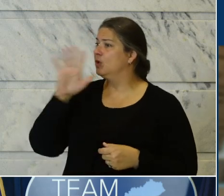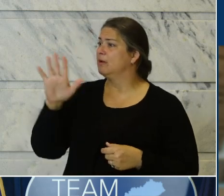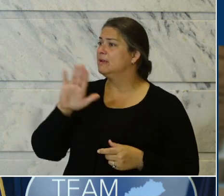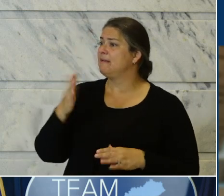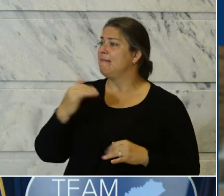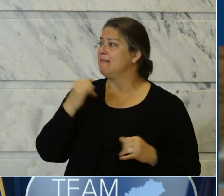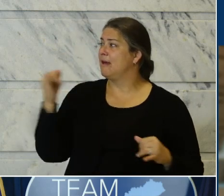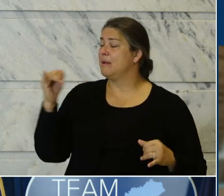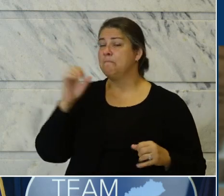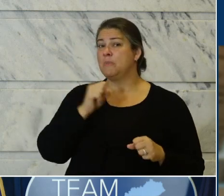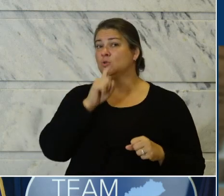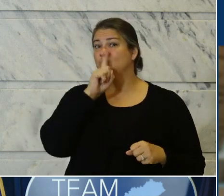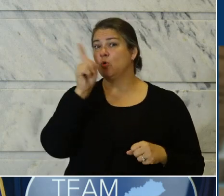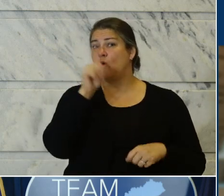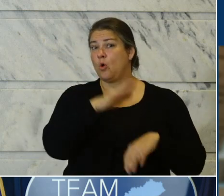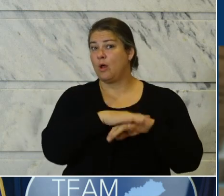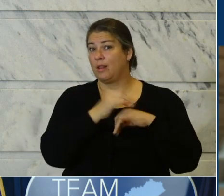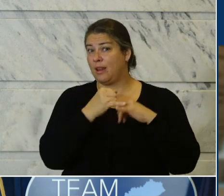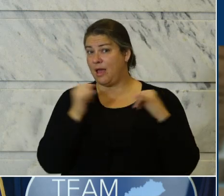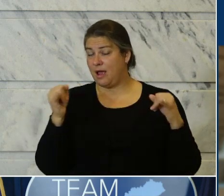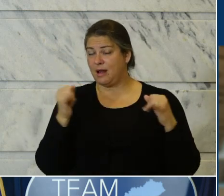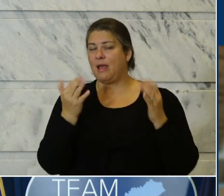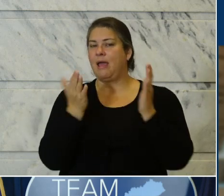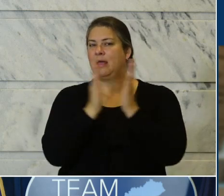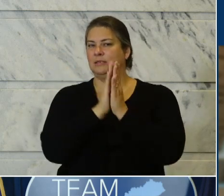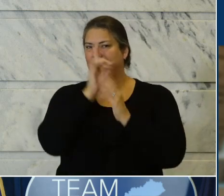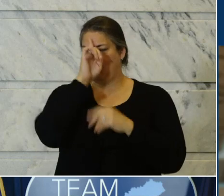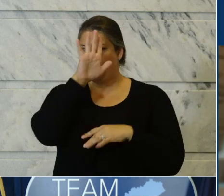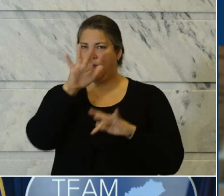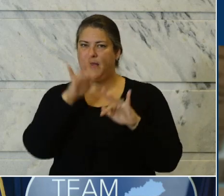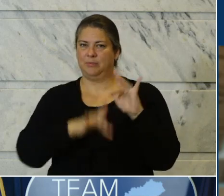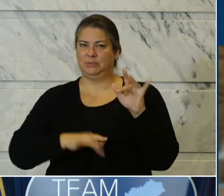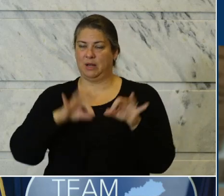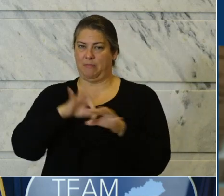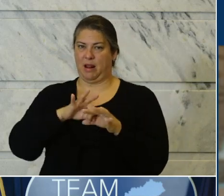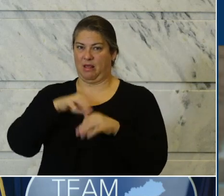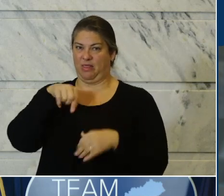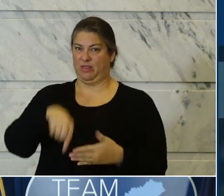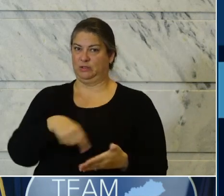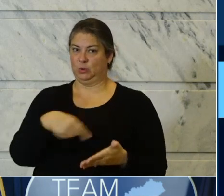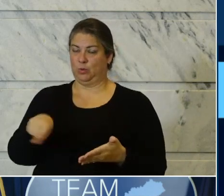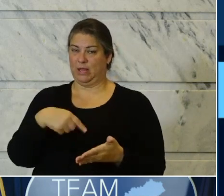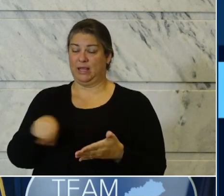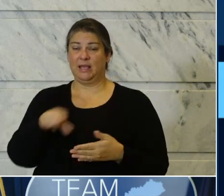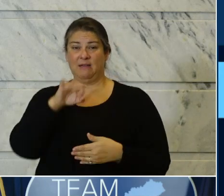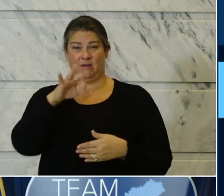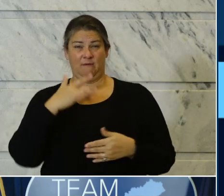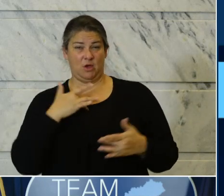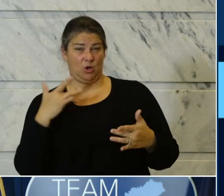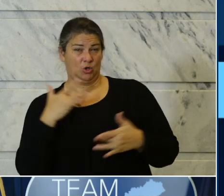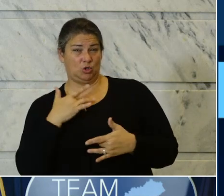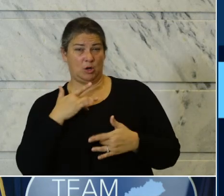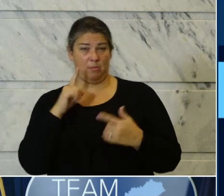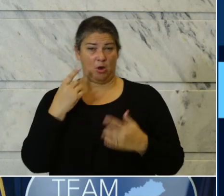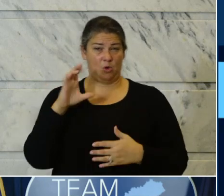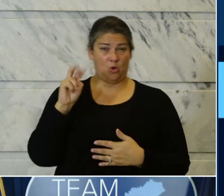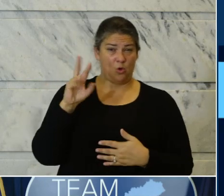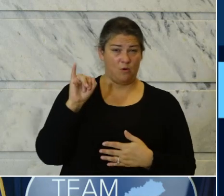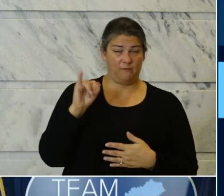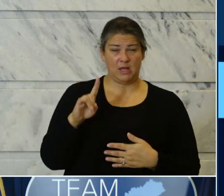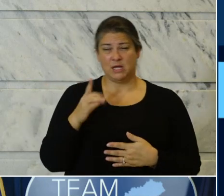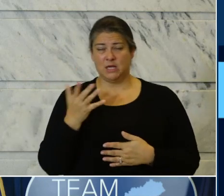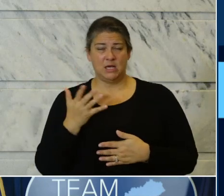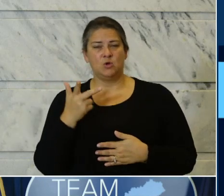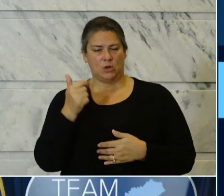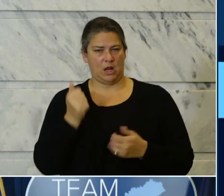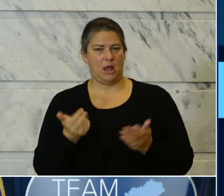sure you get online and request your absentee ballot this week. If you're concerned about COVID, you can request